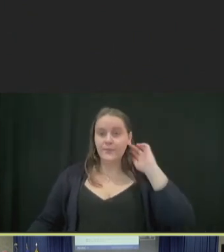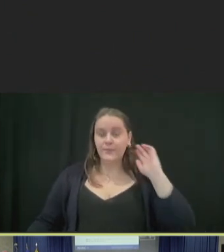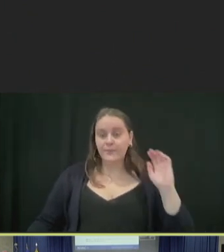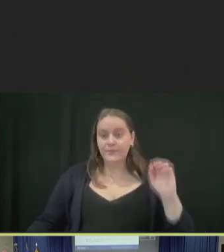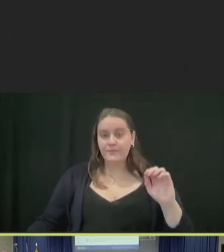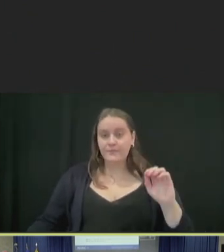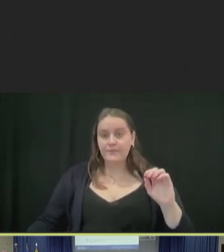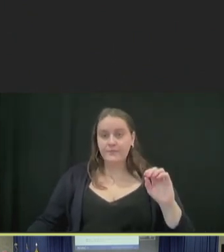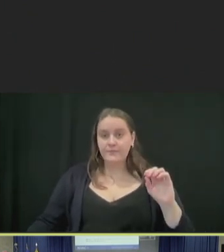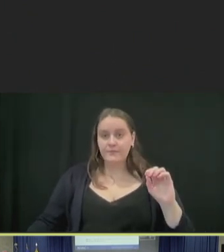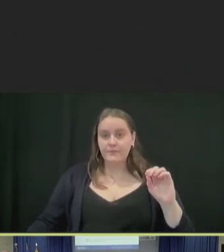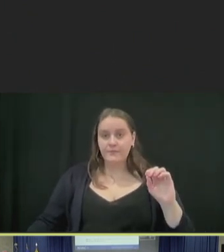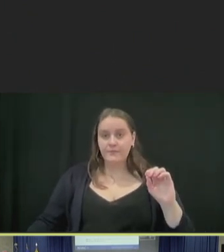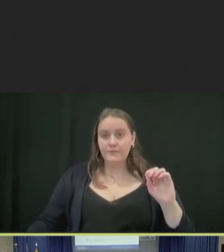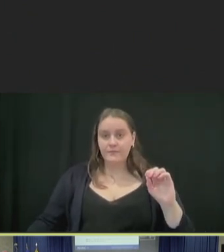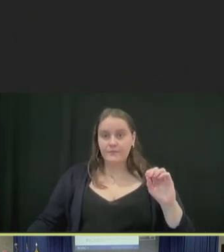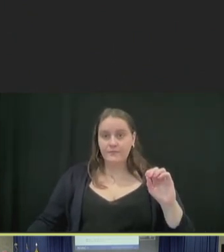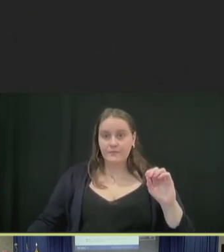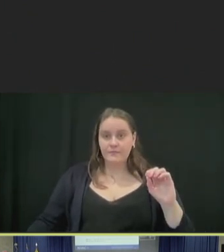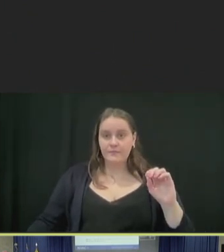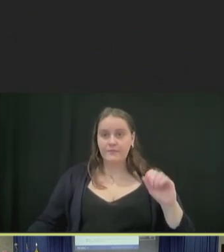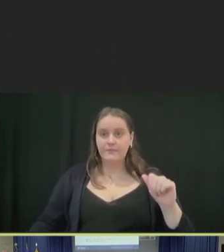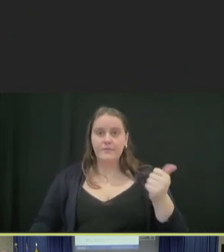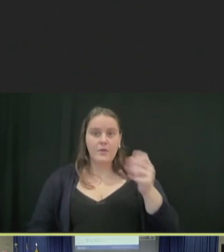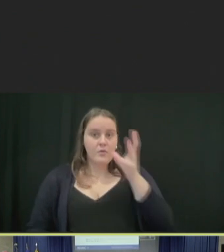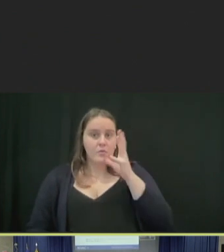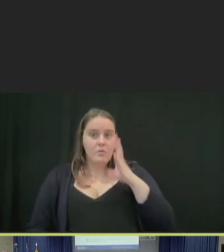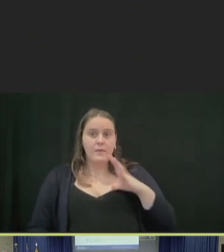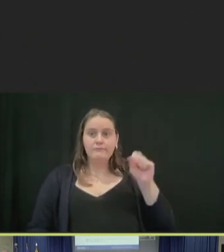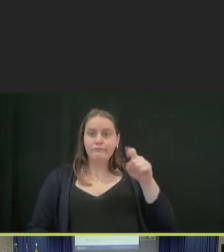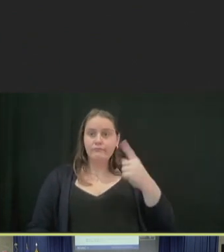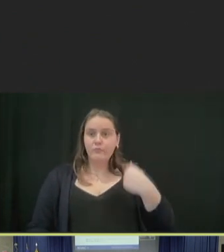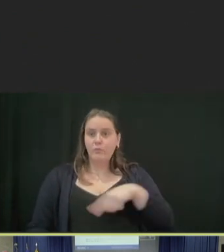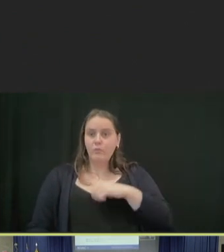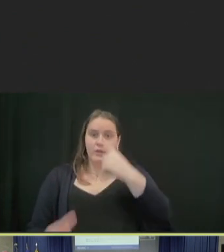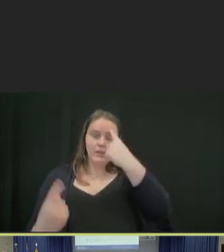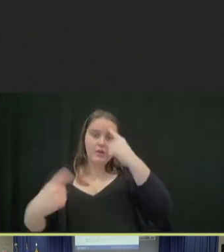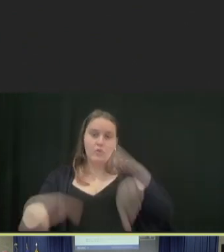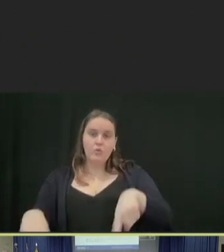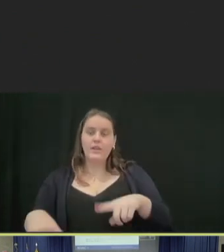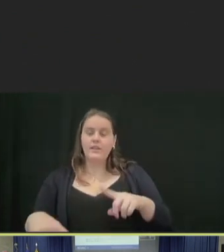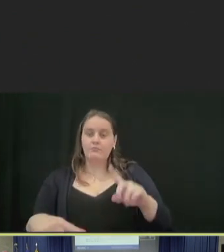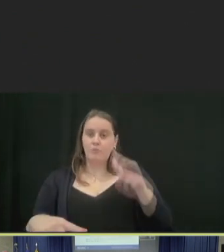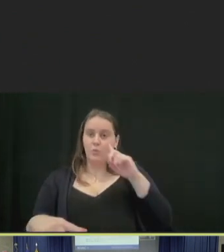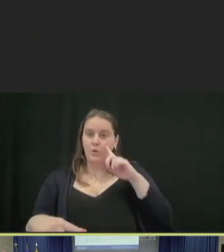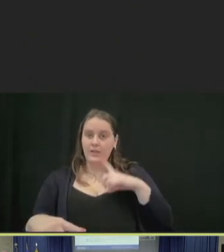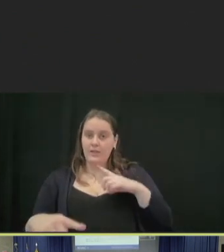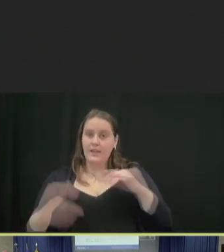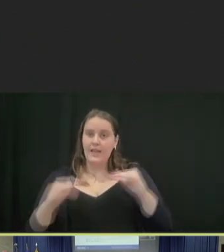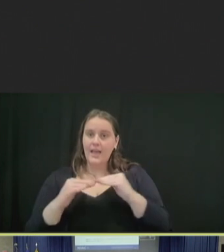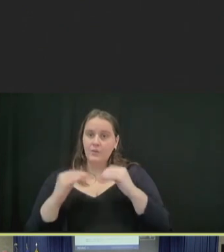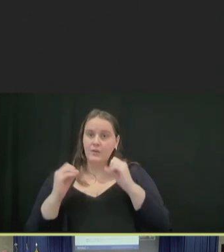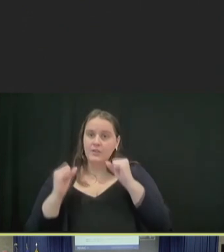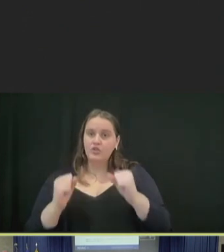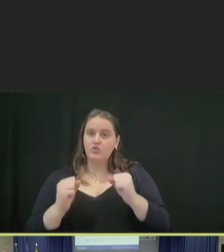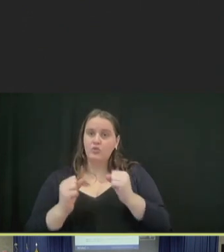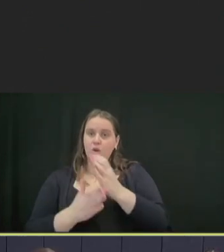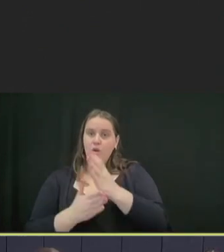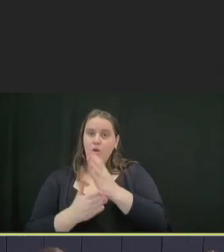We agree with that. Seeing equity as a real strong component for 5.3, I think, and adding the word would be